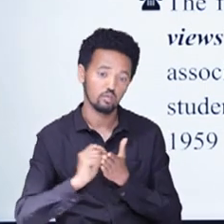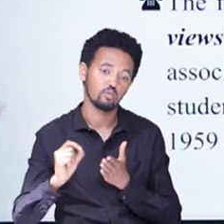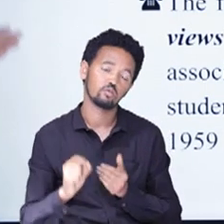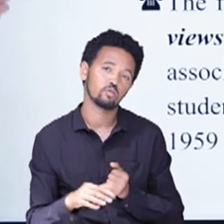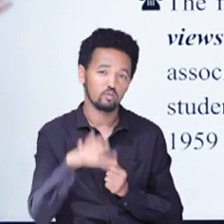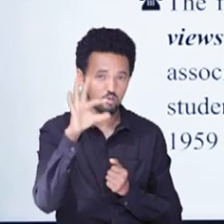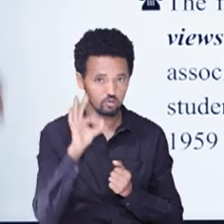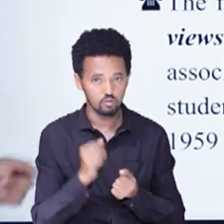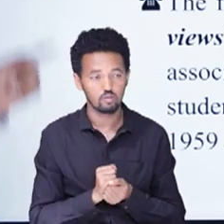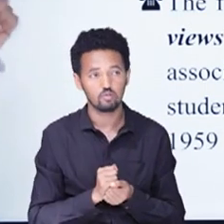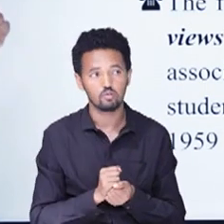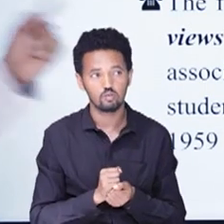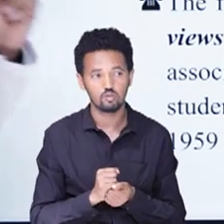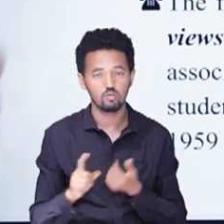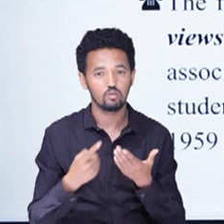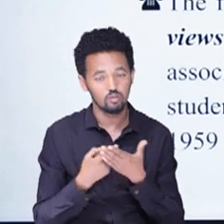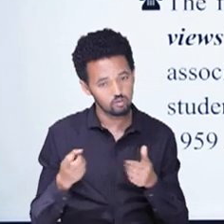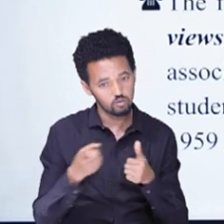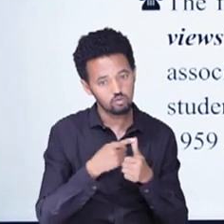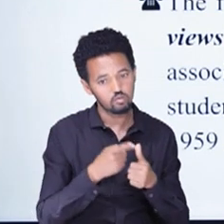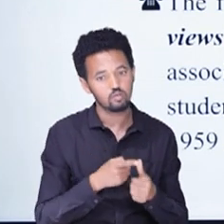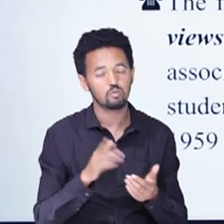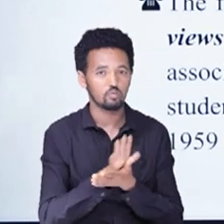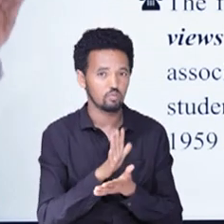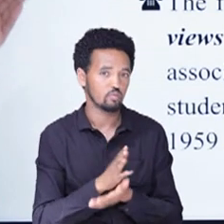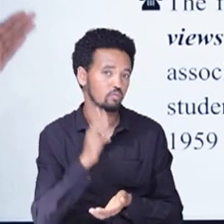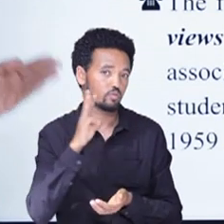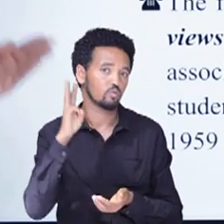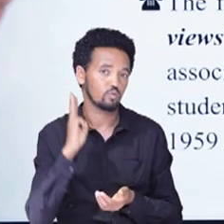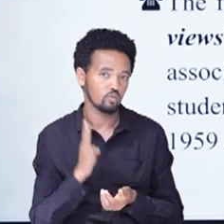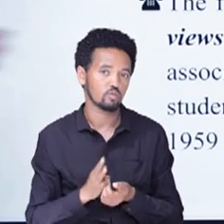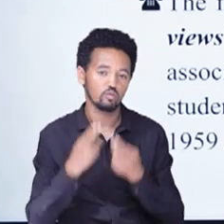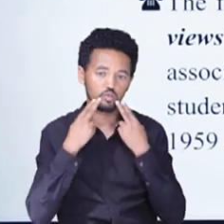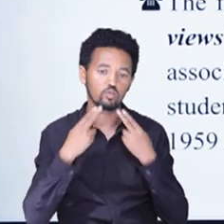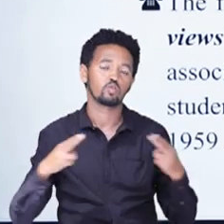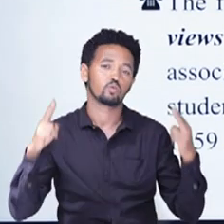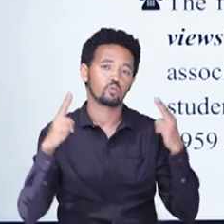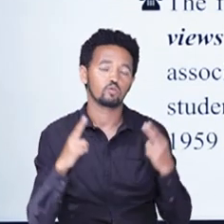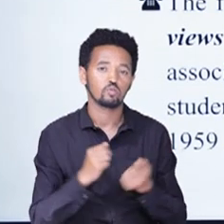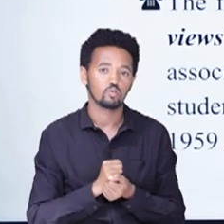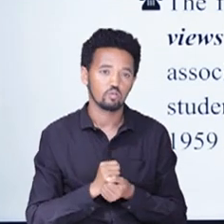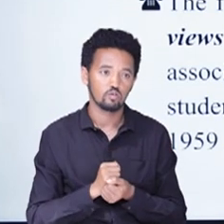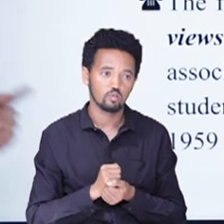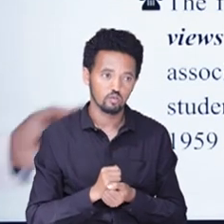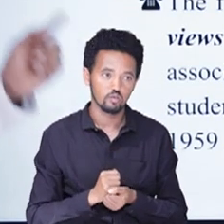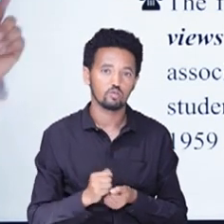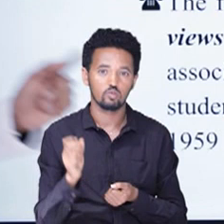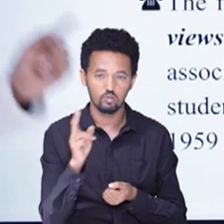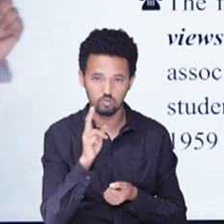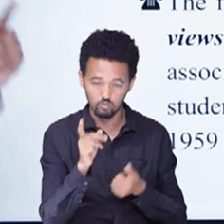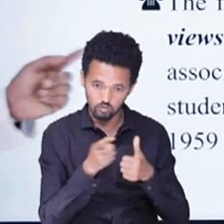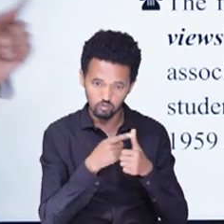imported from the Western world. The first newspaper was News and Views.